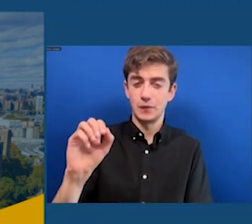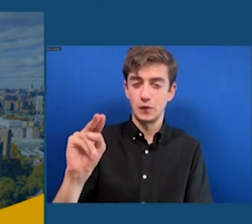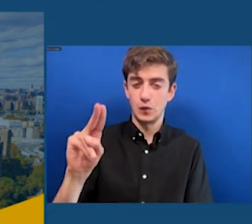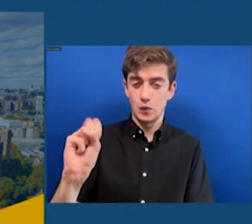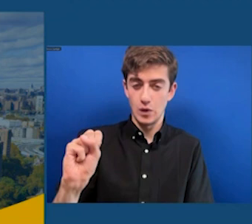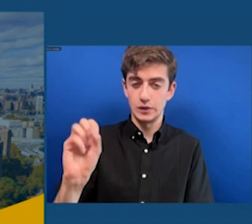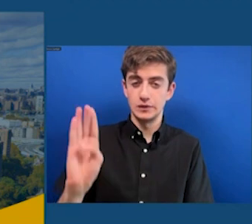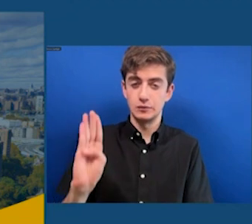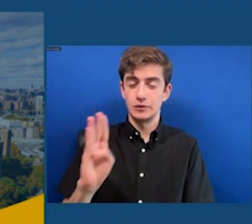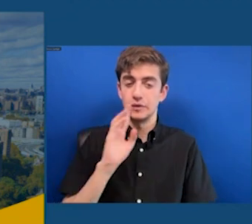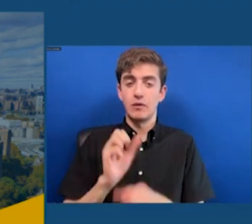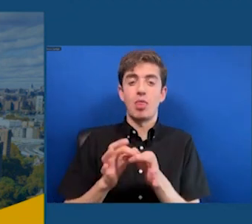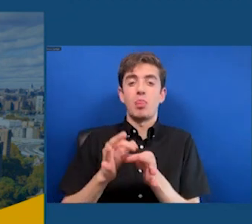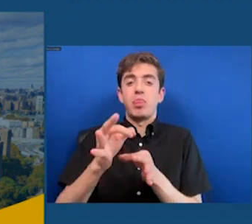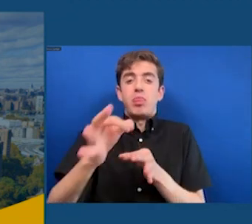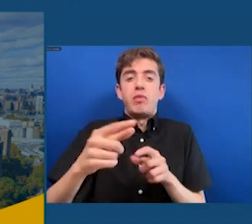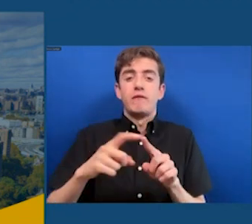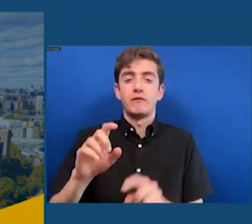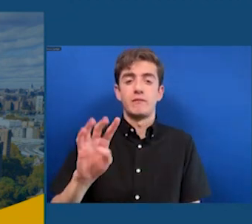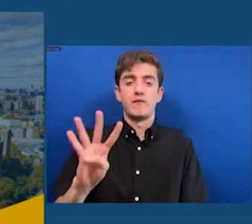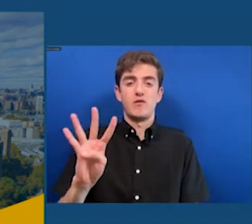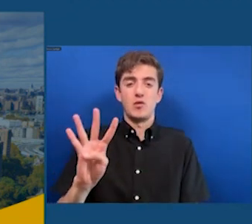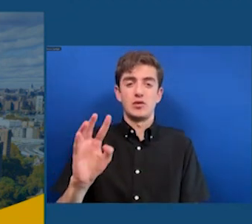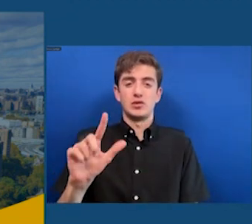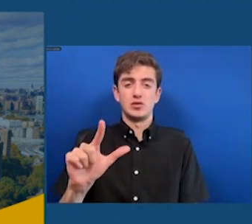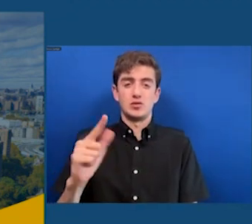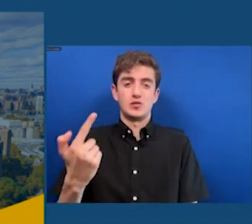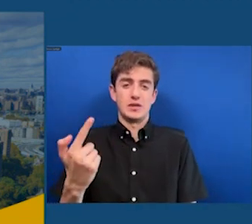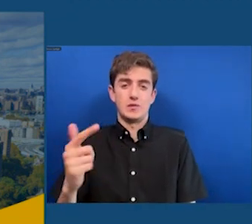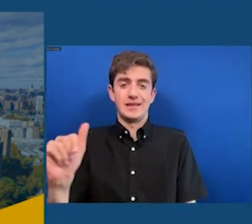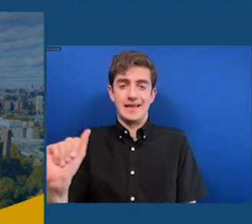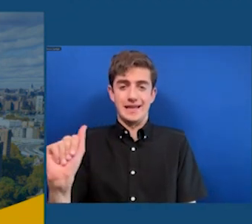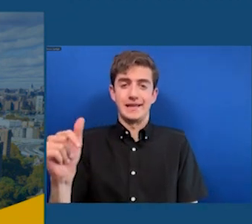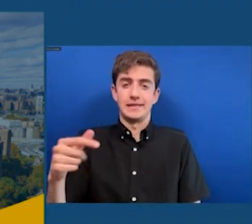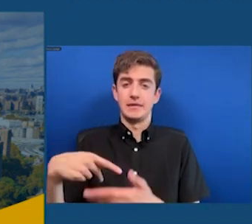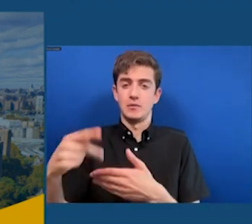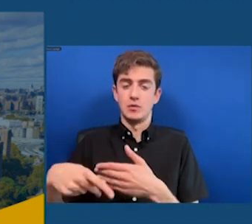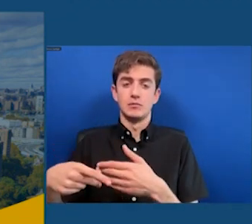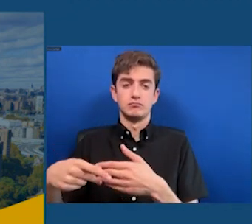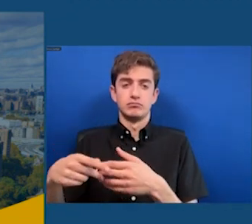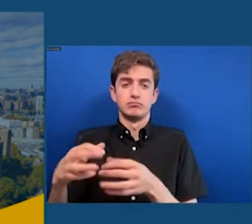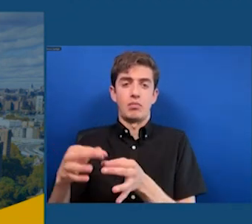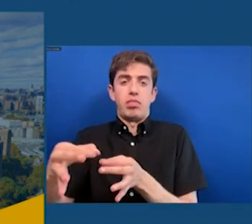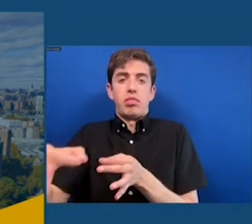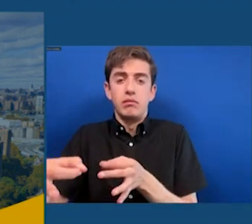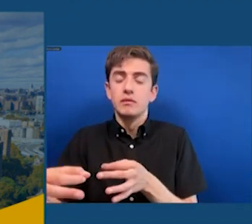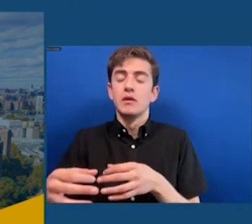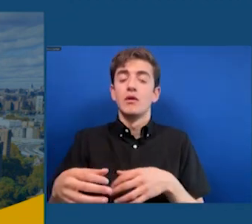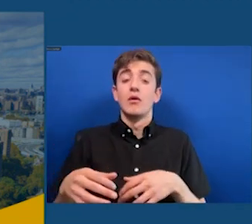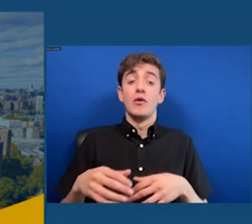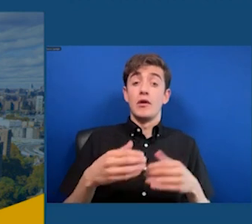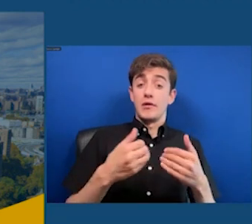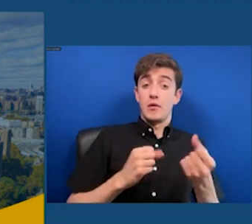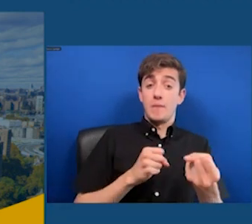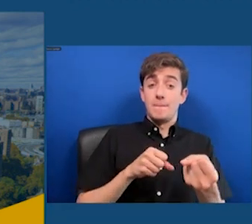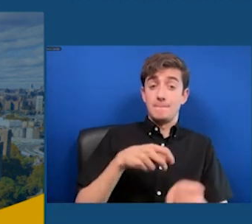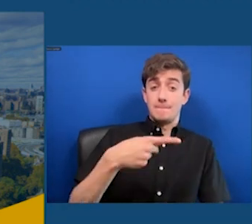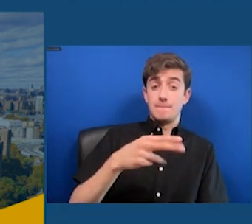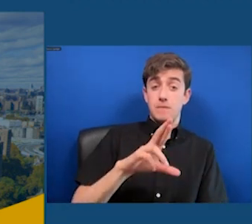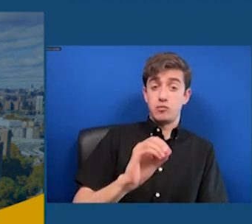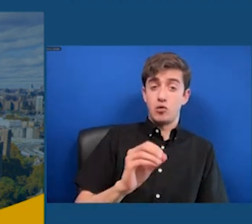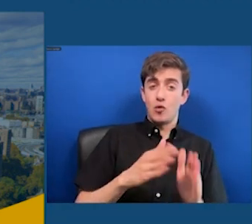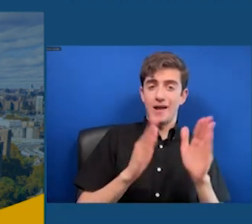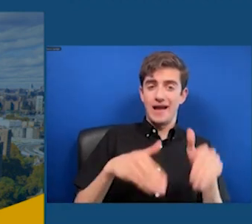421A, and launching our Pro-Housing Communities program. Well, many of you know, as 2024